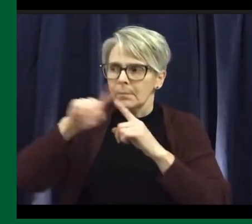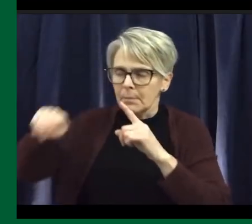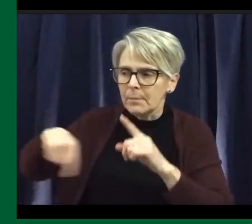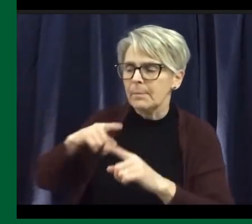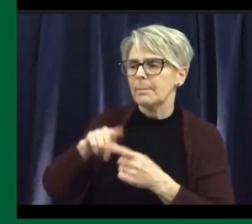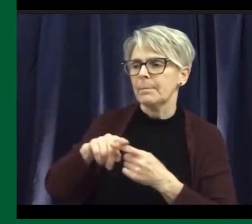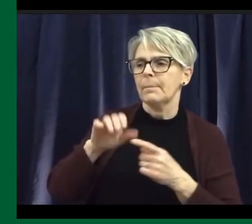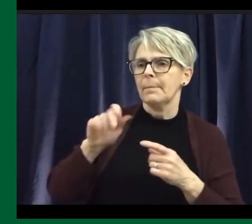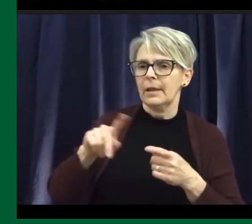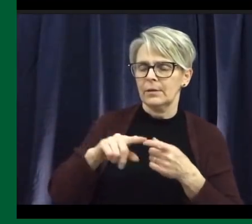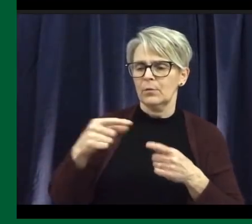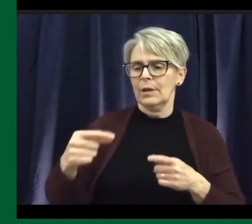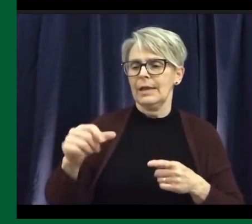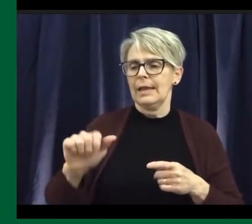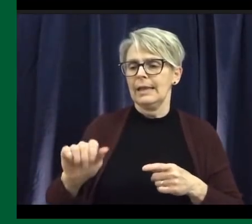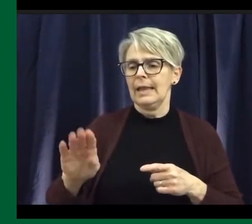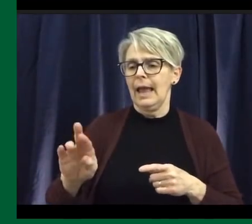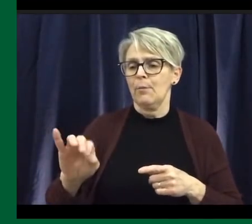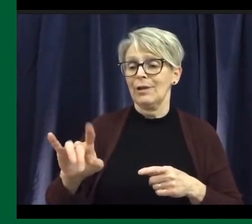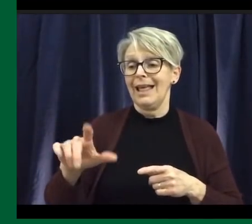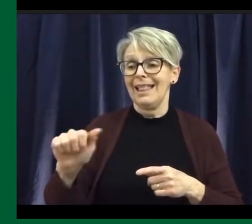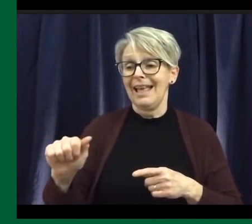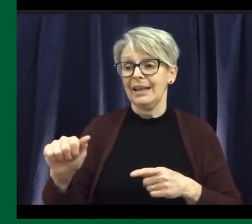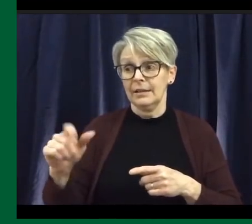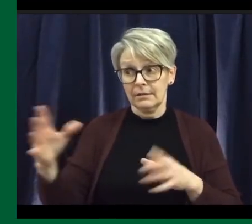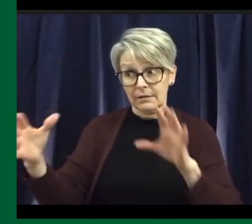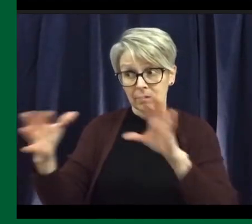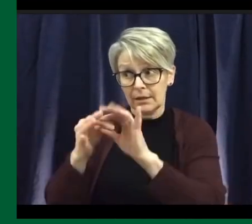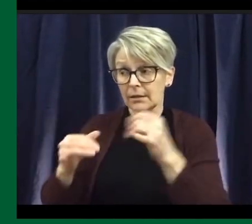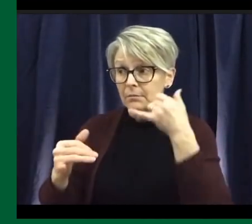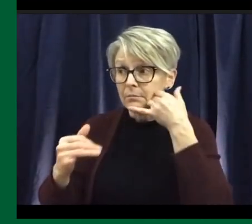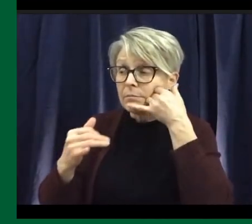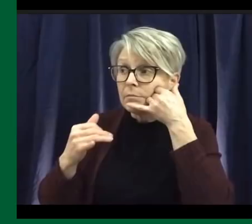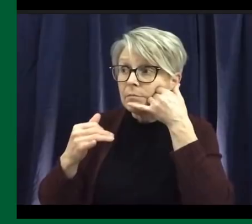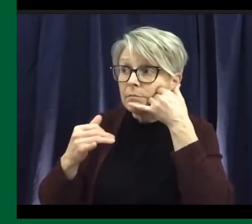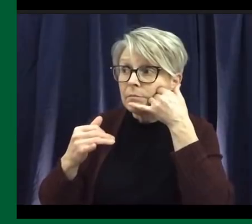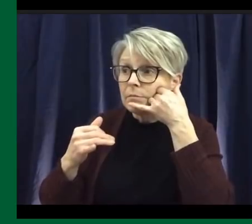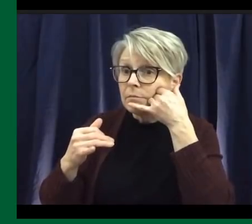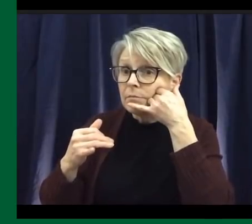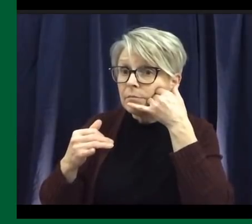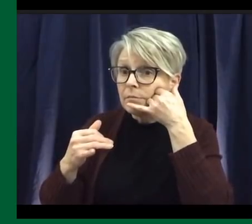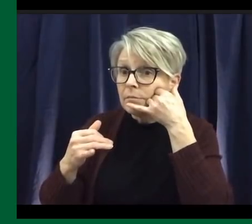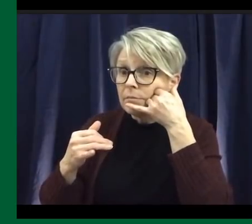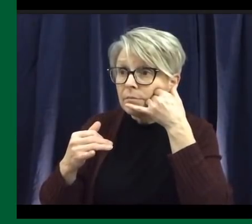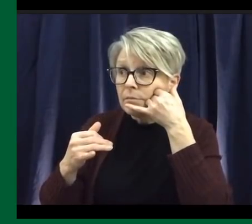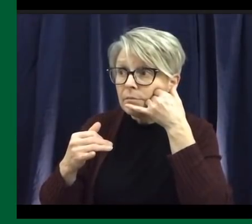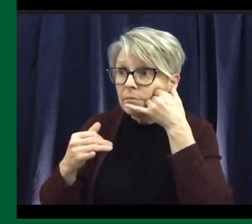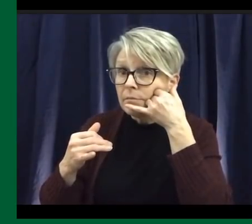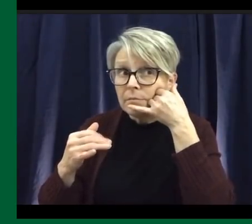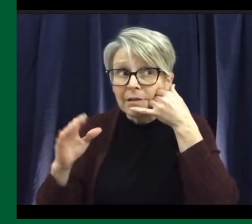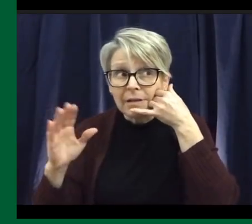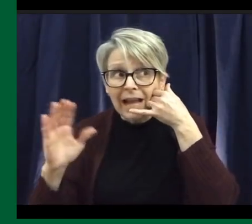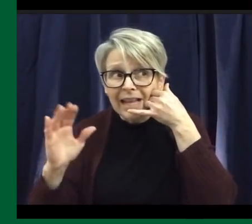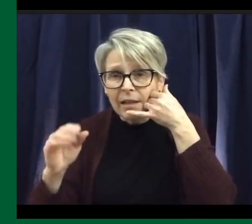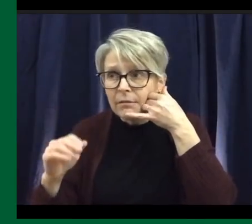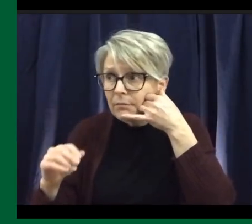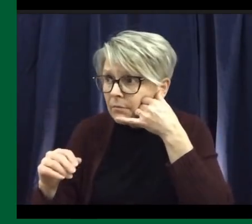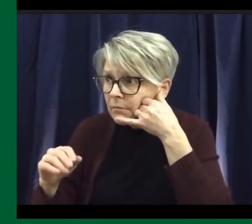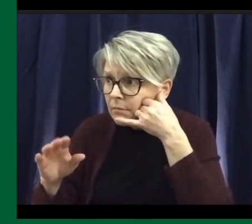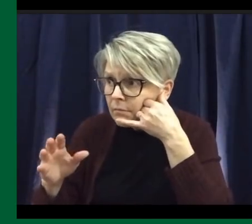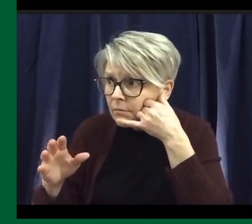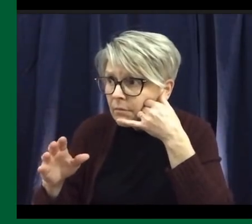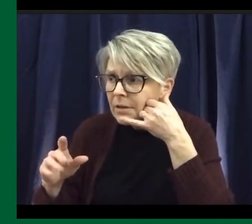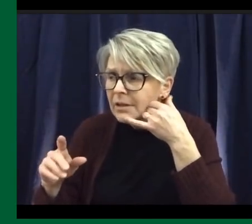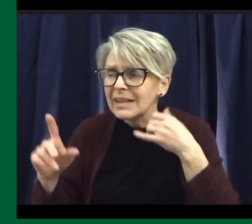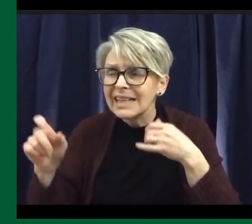Gabriella was able to connect. Can you hear me all right? Are you there? Yeah, we can hear you. Perfect.